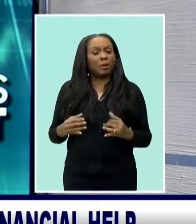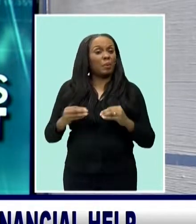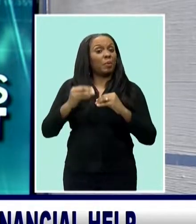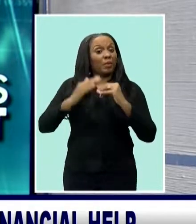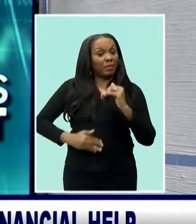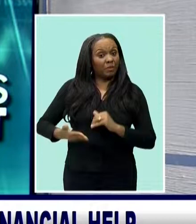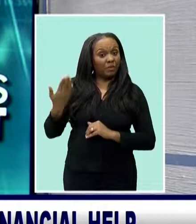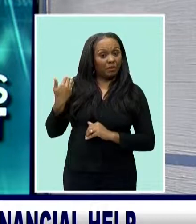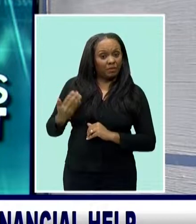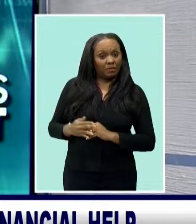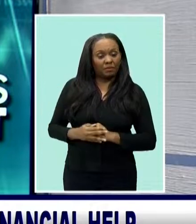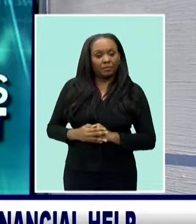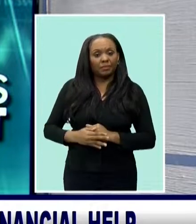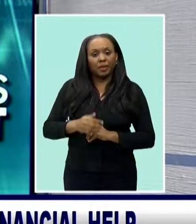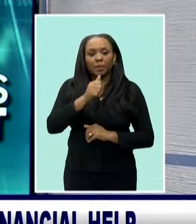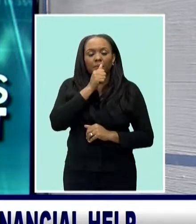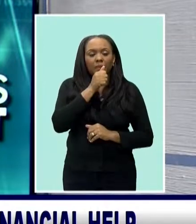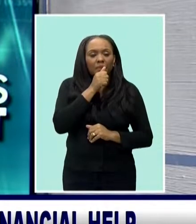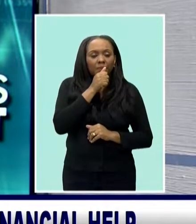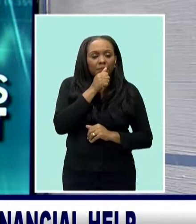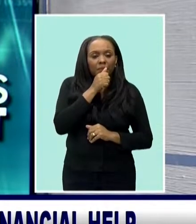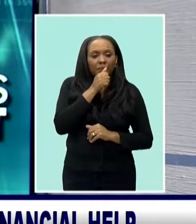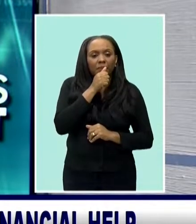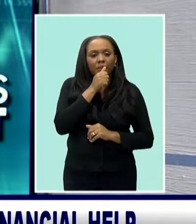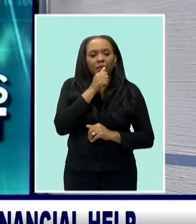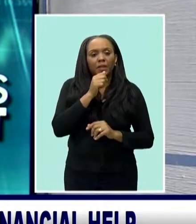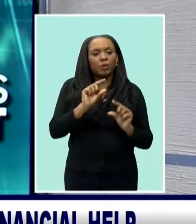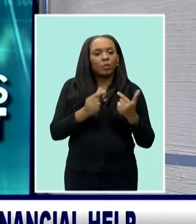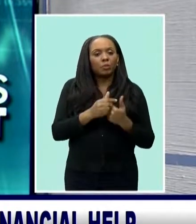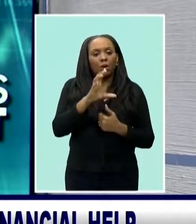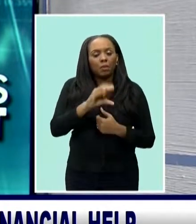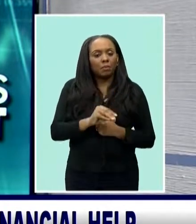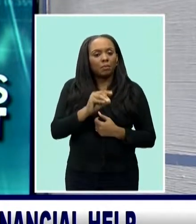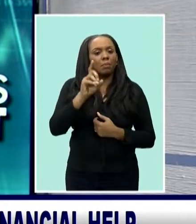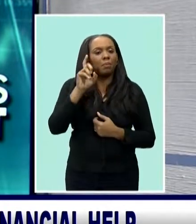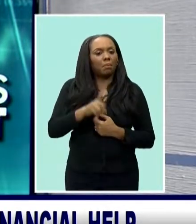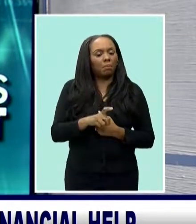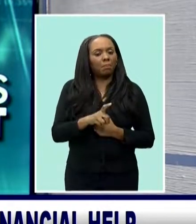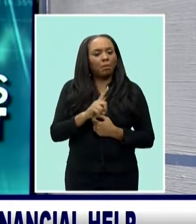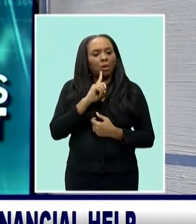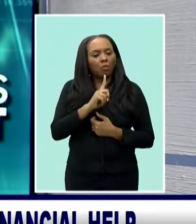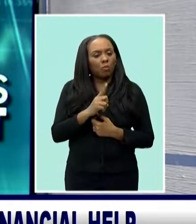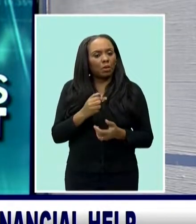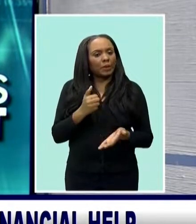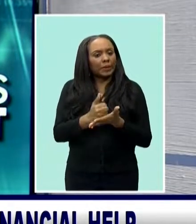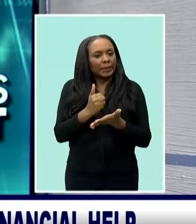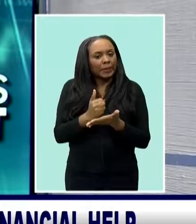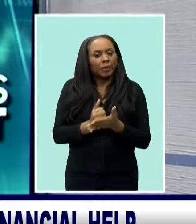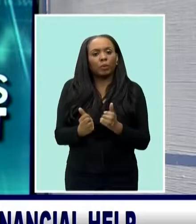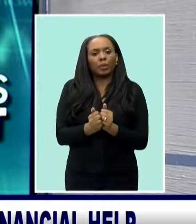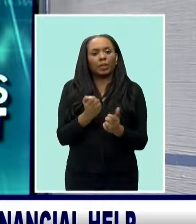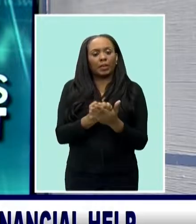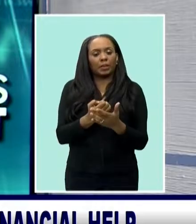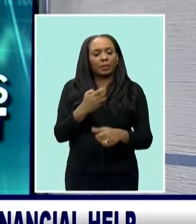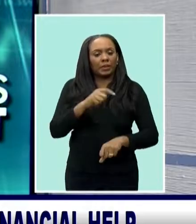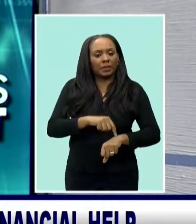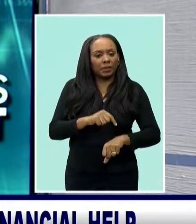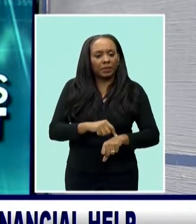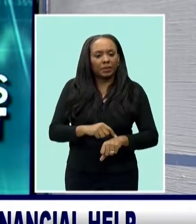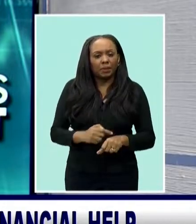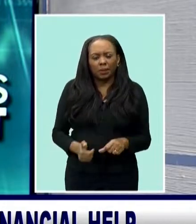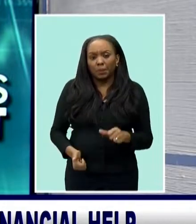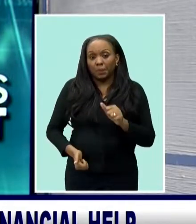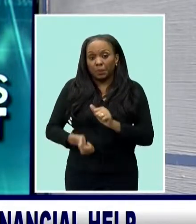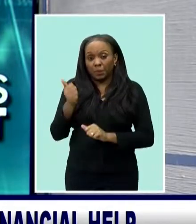the private sector must be the engine of growth in the tough economic times. Dr. Ram says the majority of employment is not found